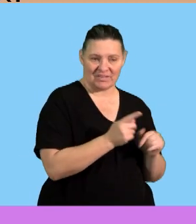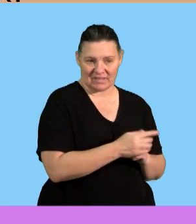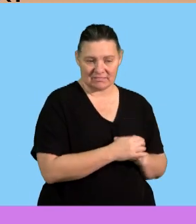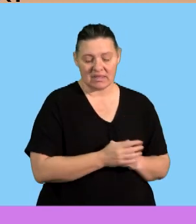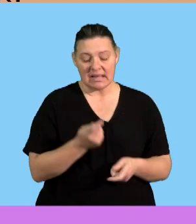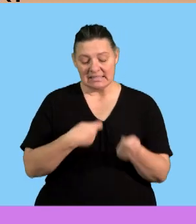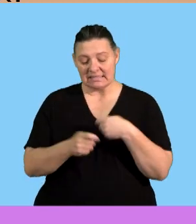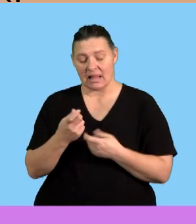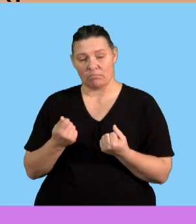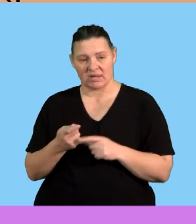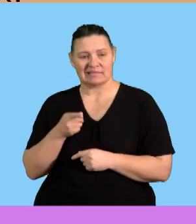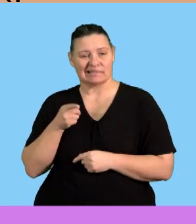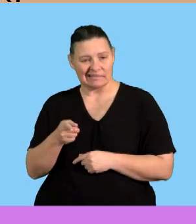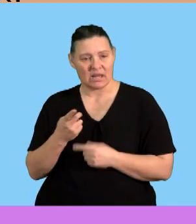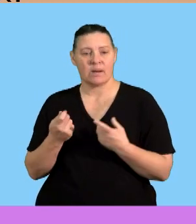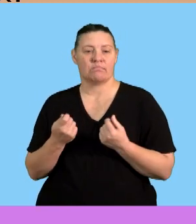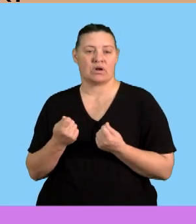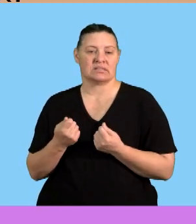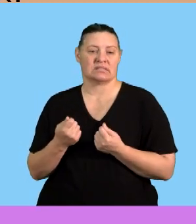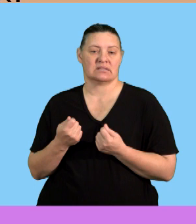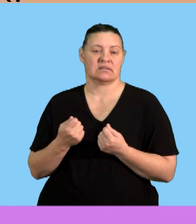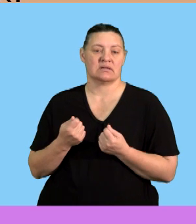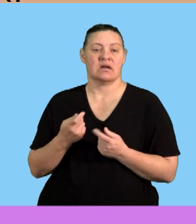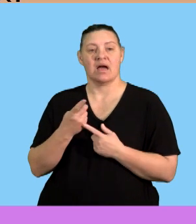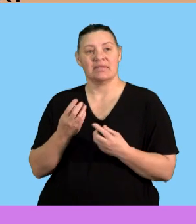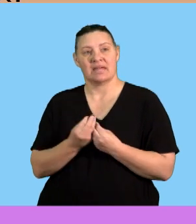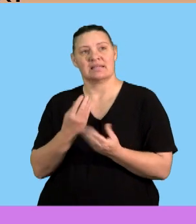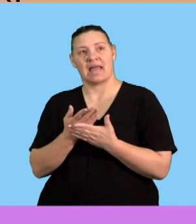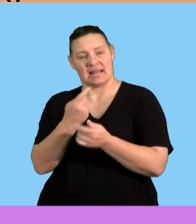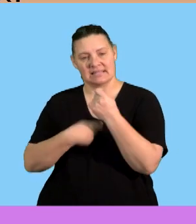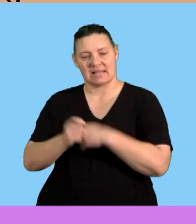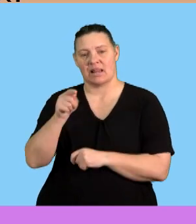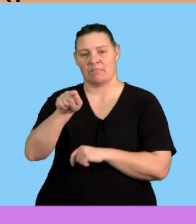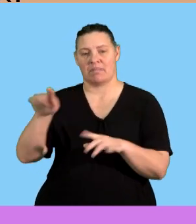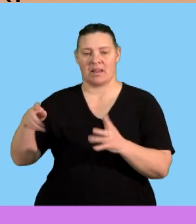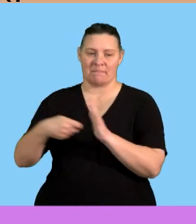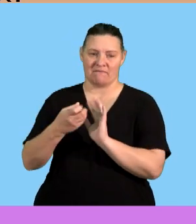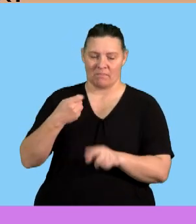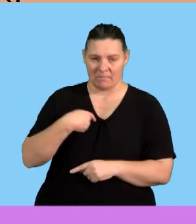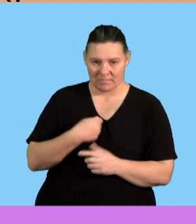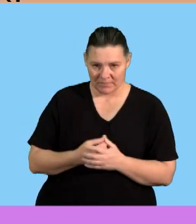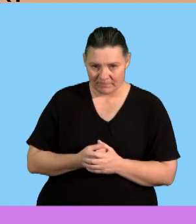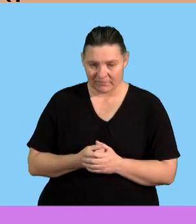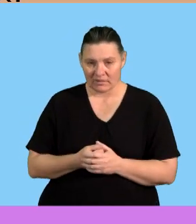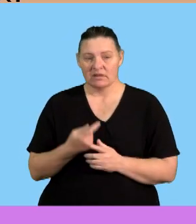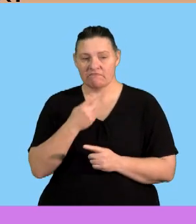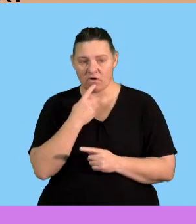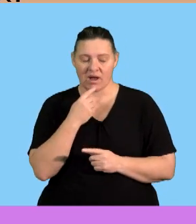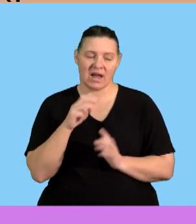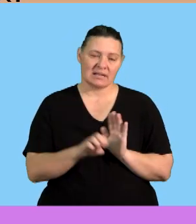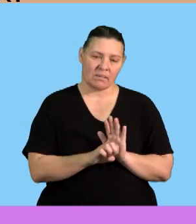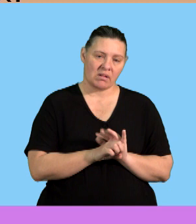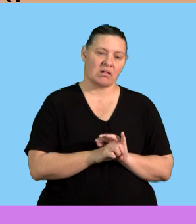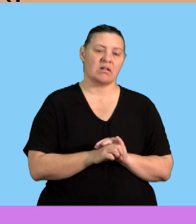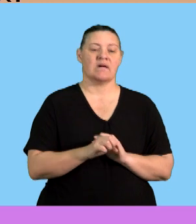selling price. This is the price at which an item is sold. For example, the fudge